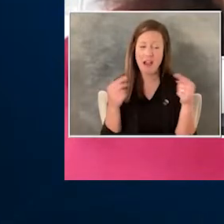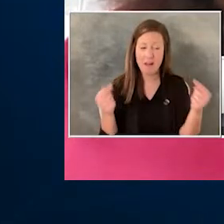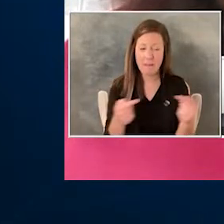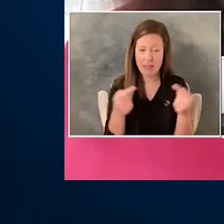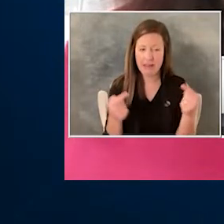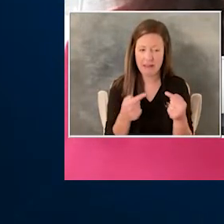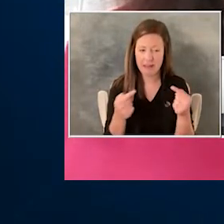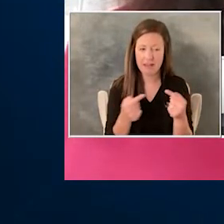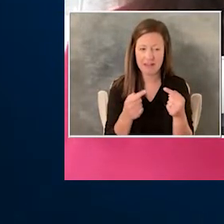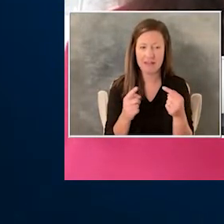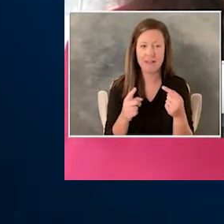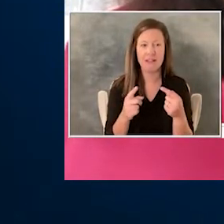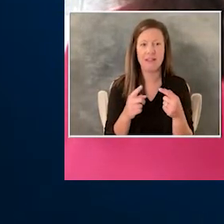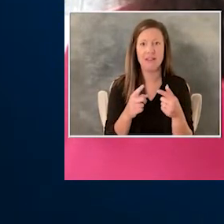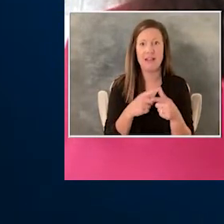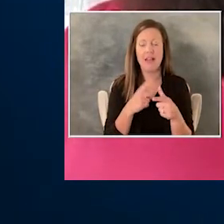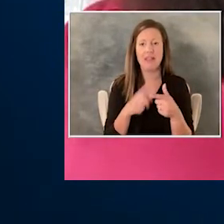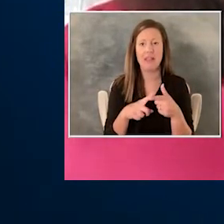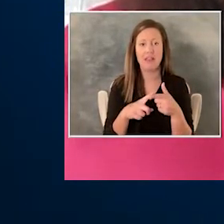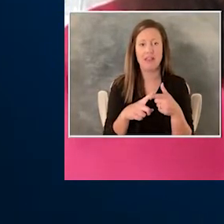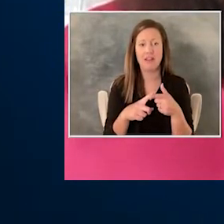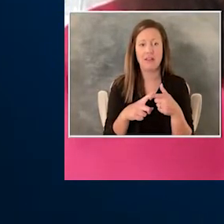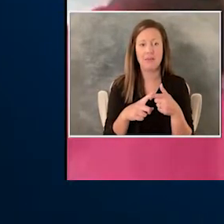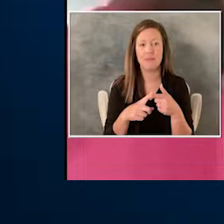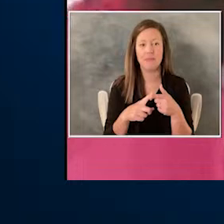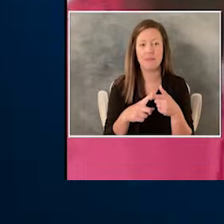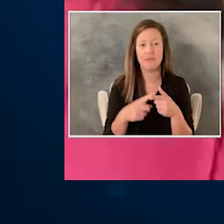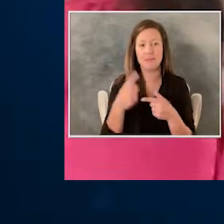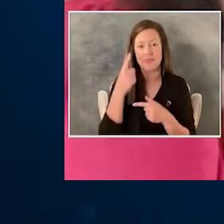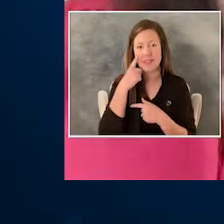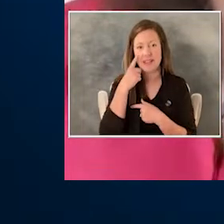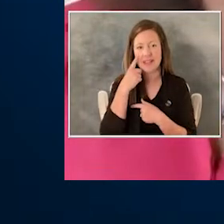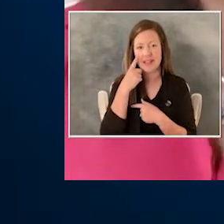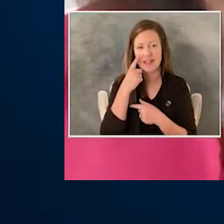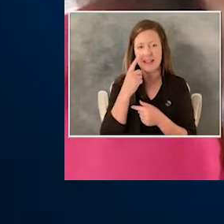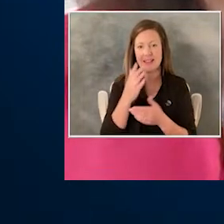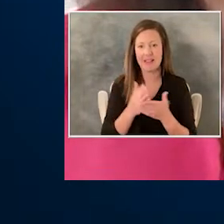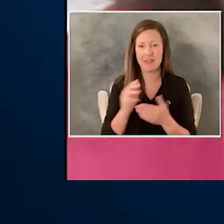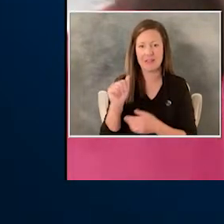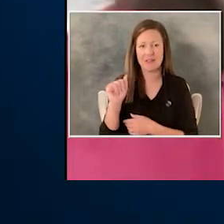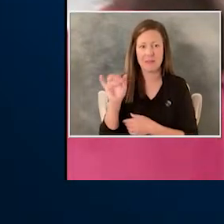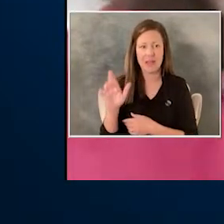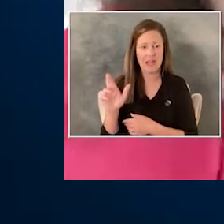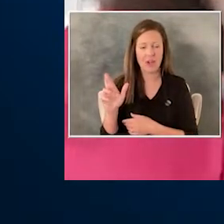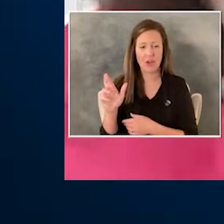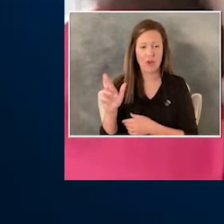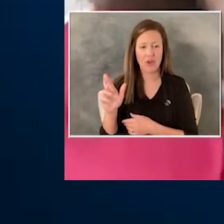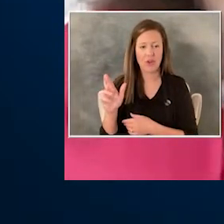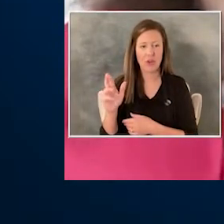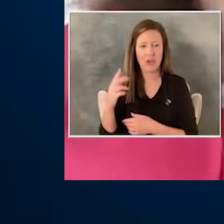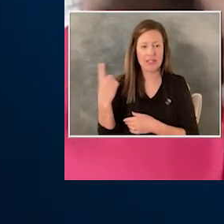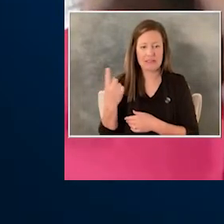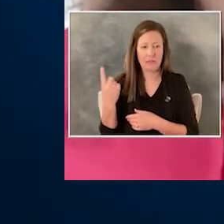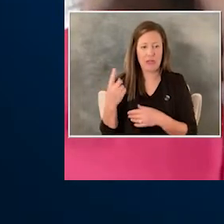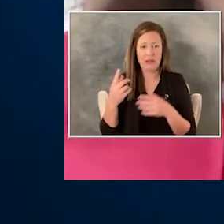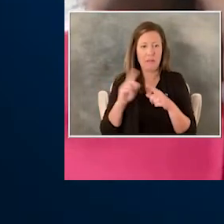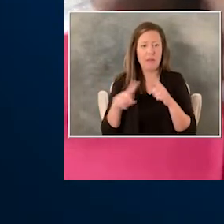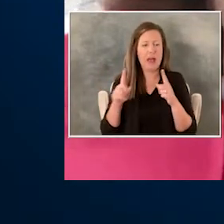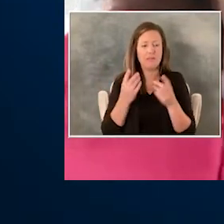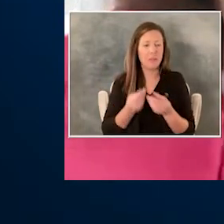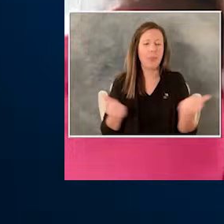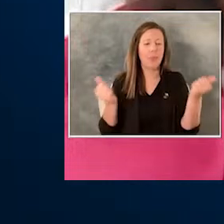time. I think there's air somewhere, but we went away in 2 days,